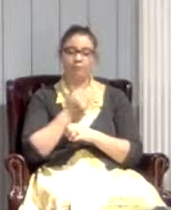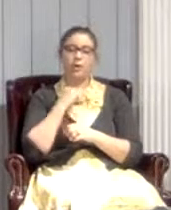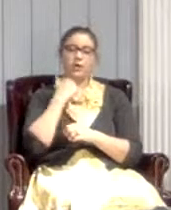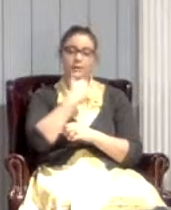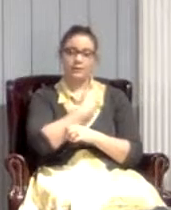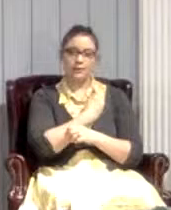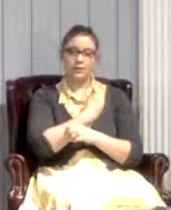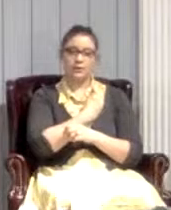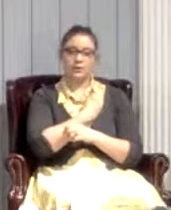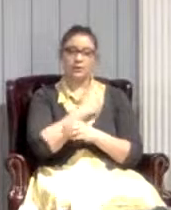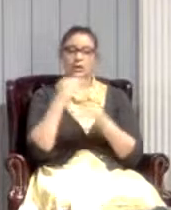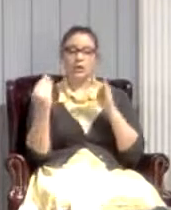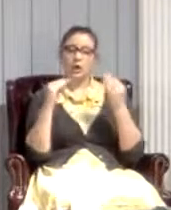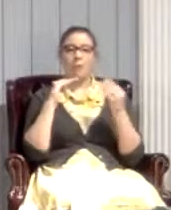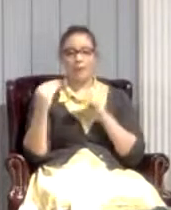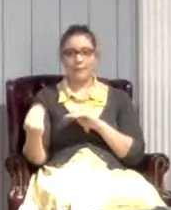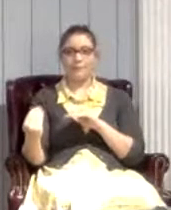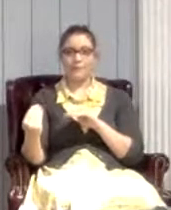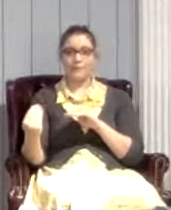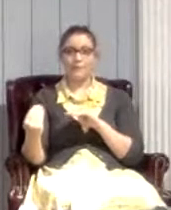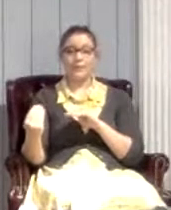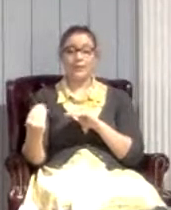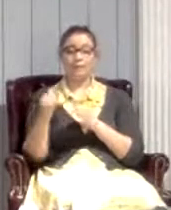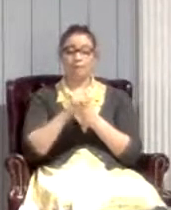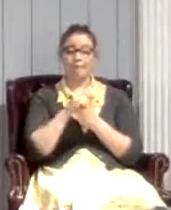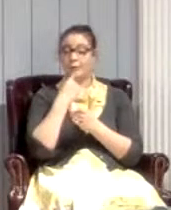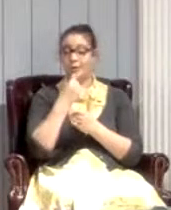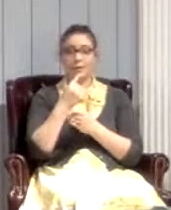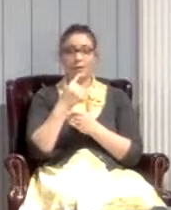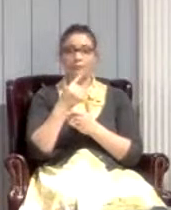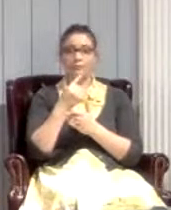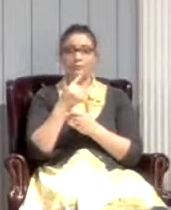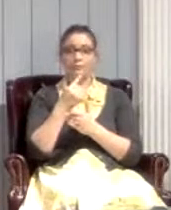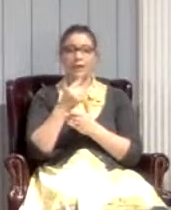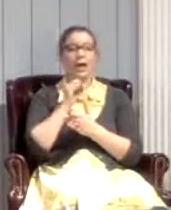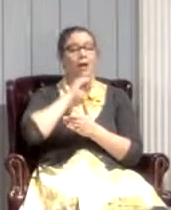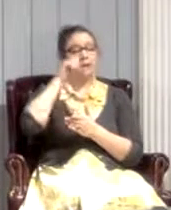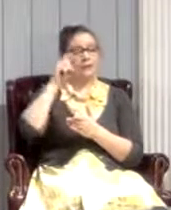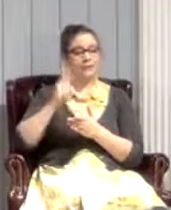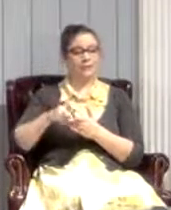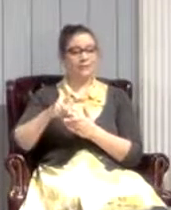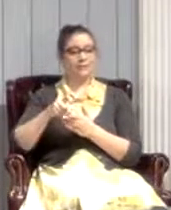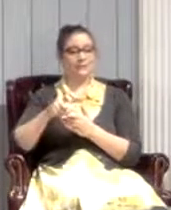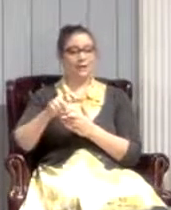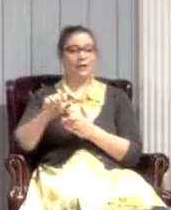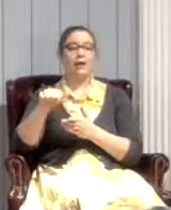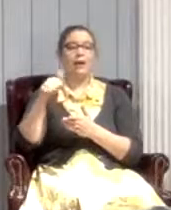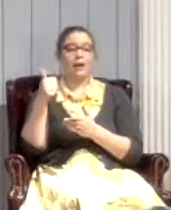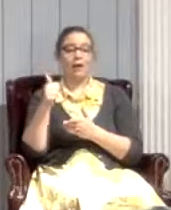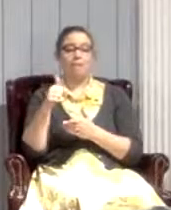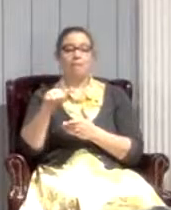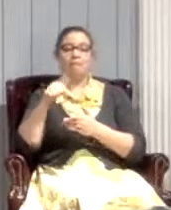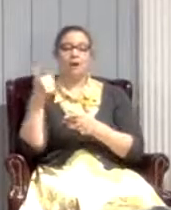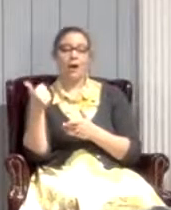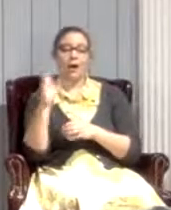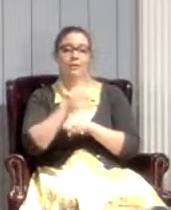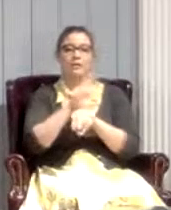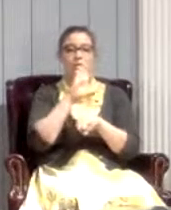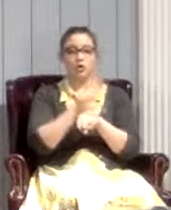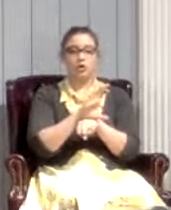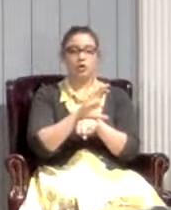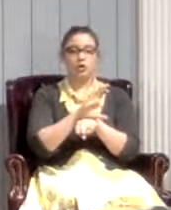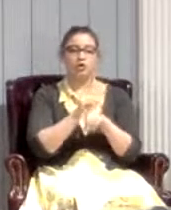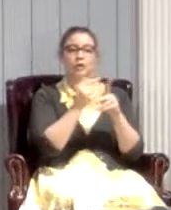That's what they said. I'm going to need others in the church to take care